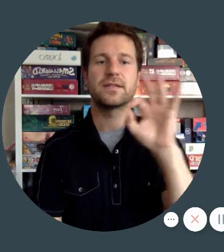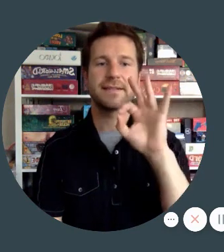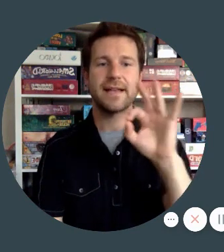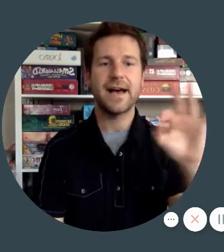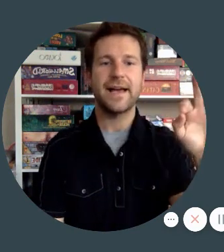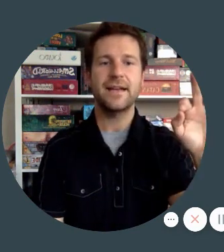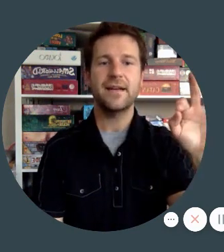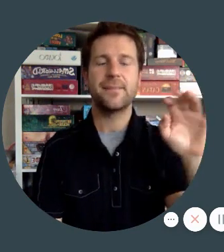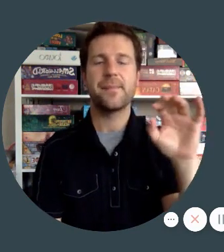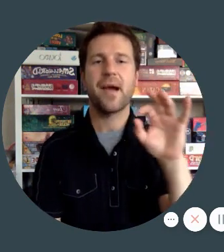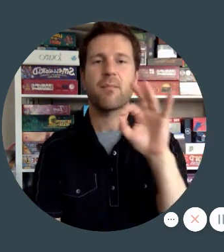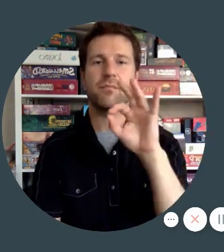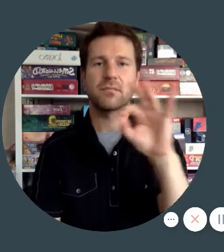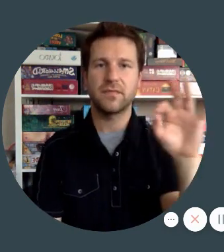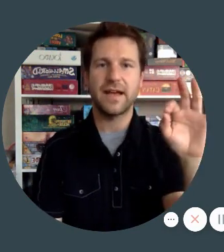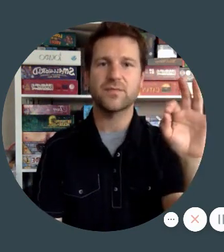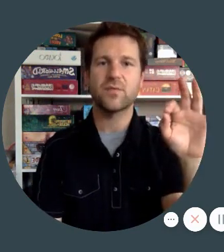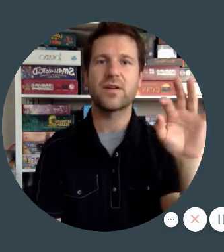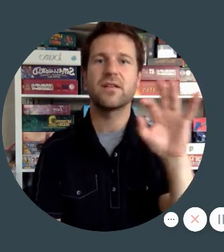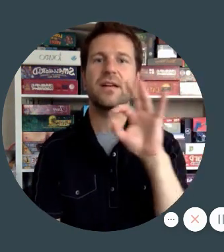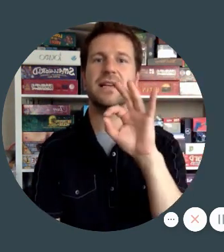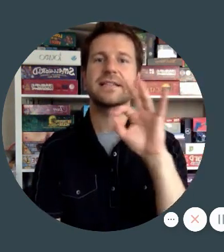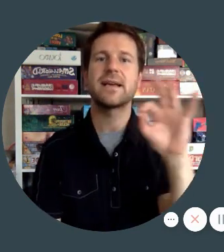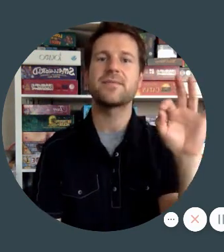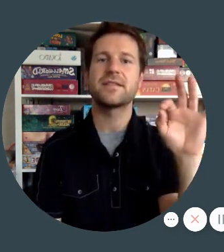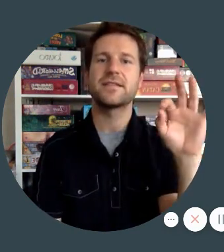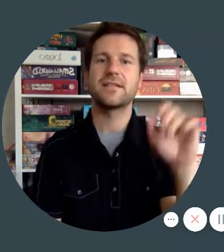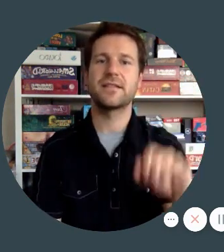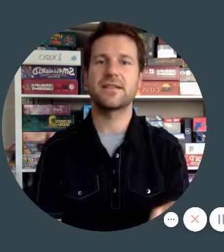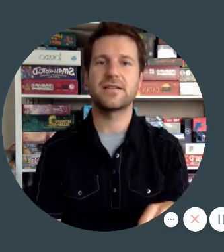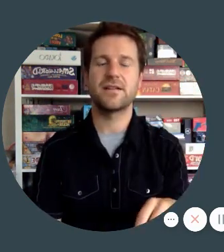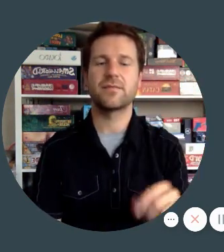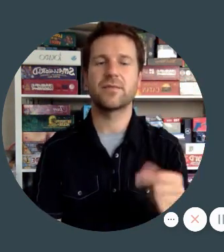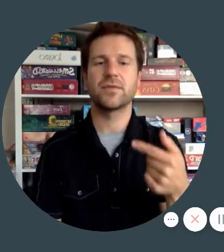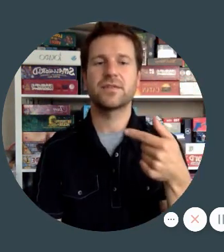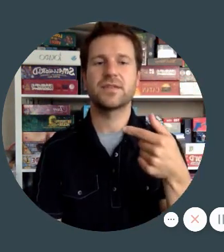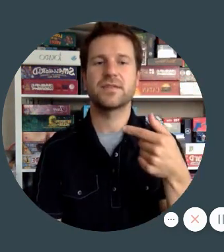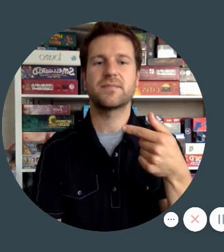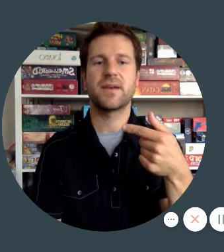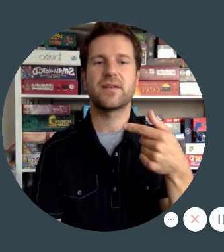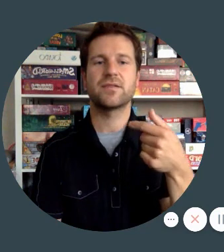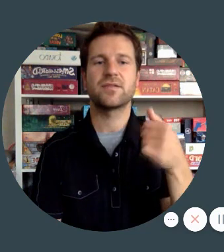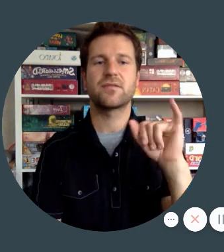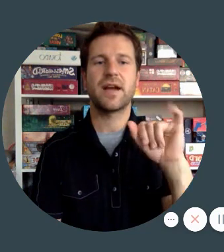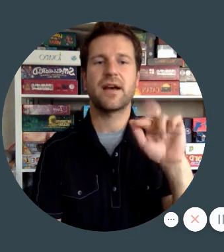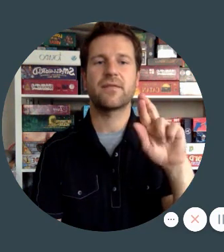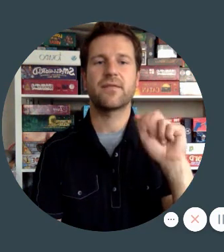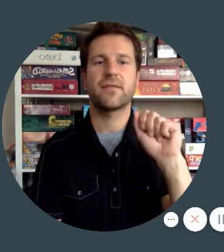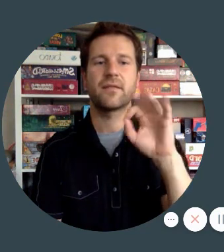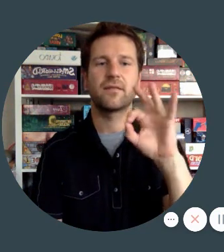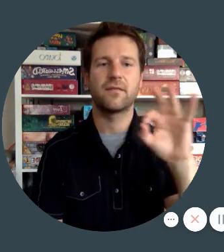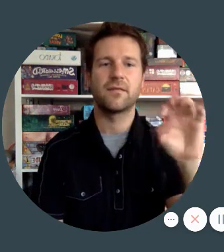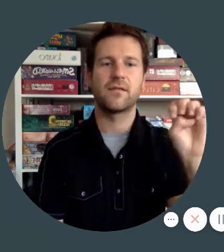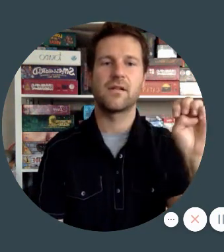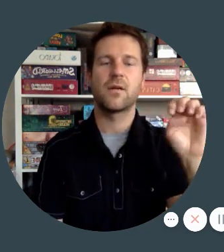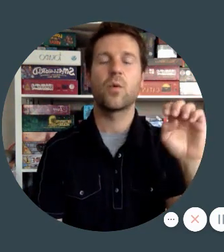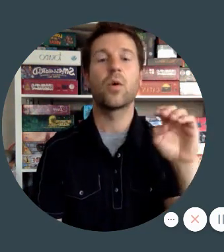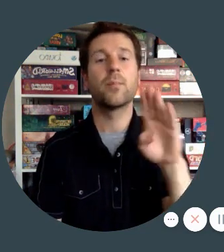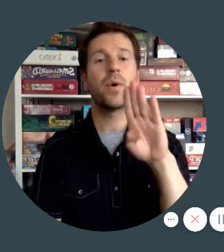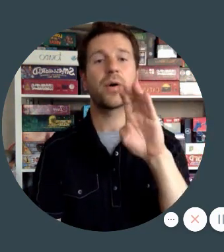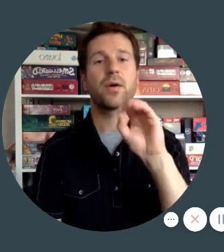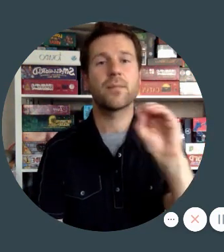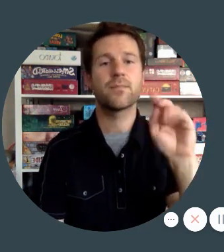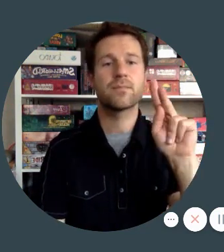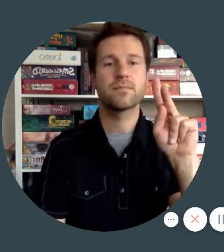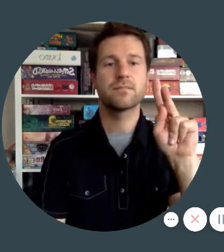You could slide. That's one of the exceptions to the stationary rule to spell giraffe.